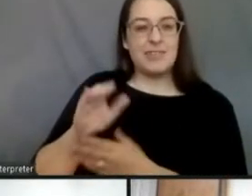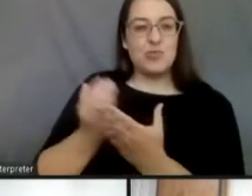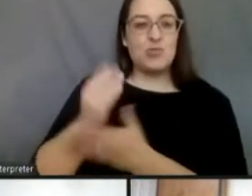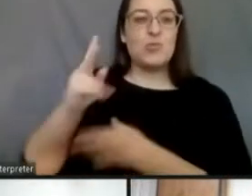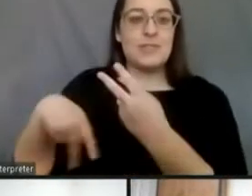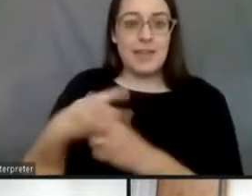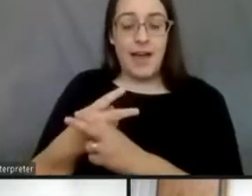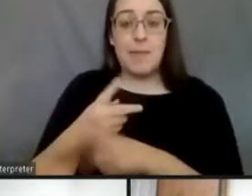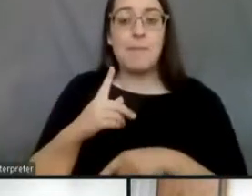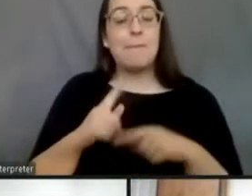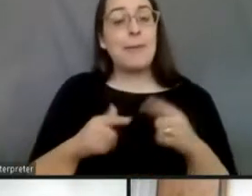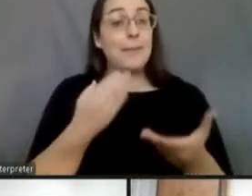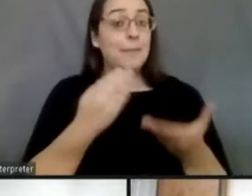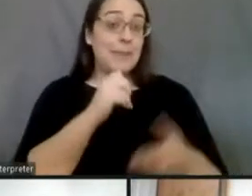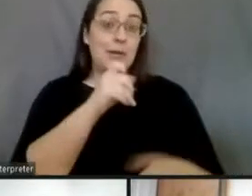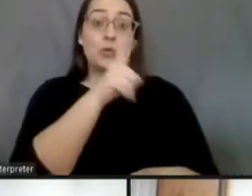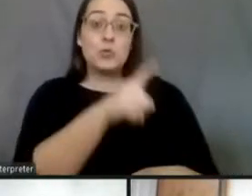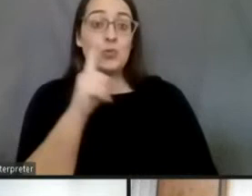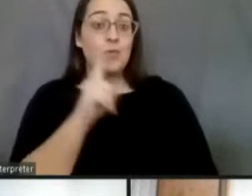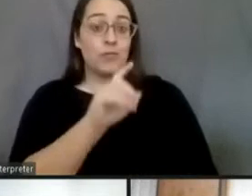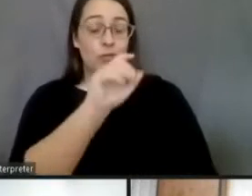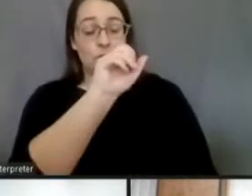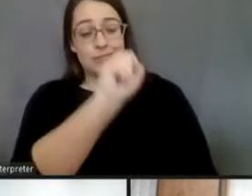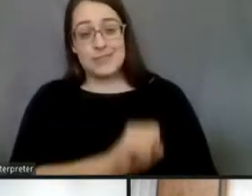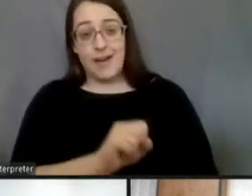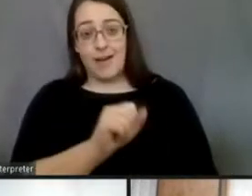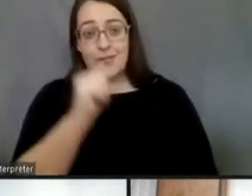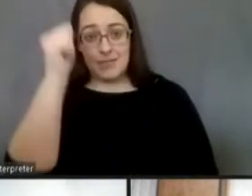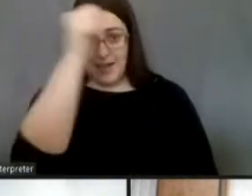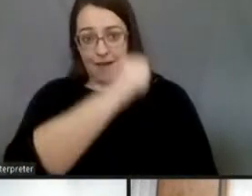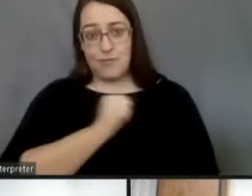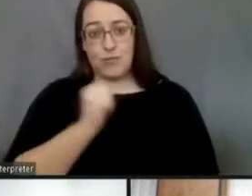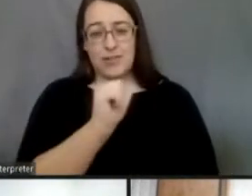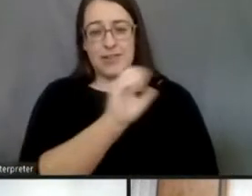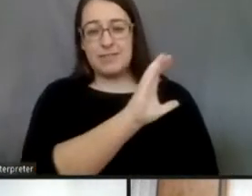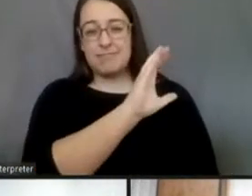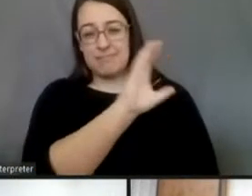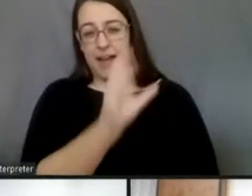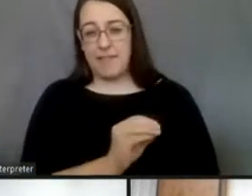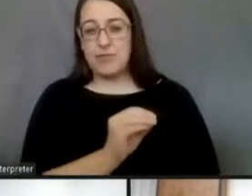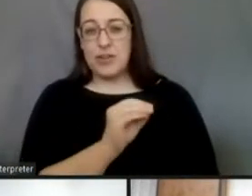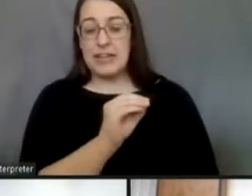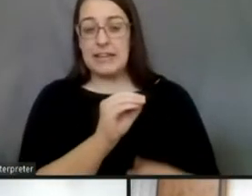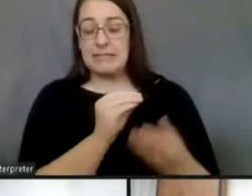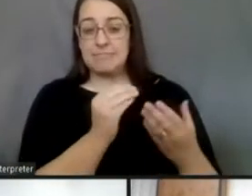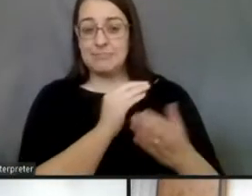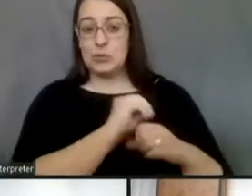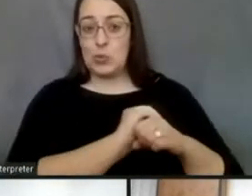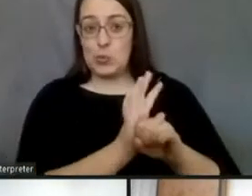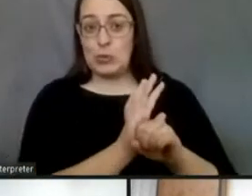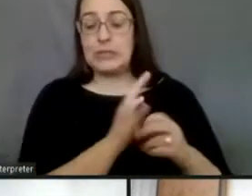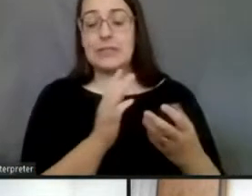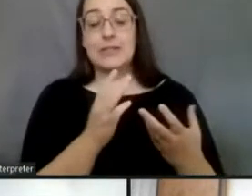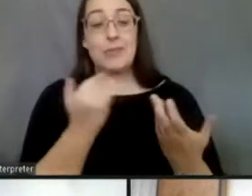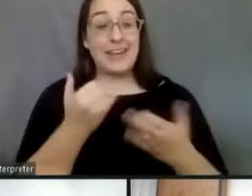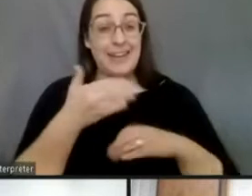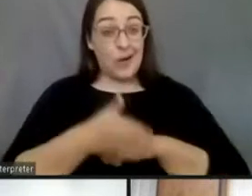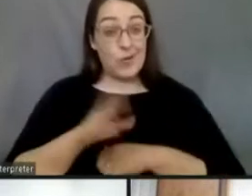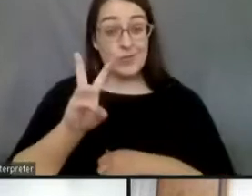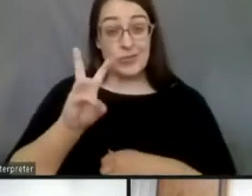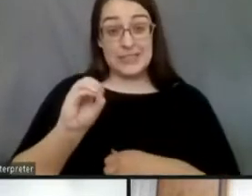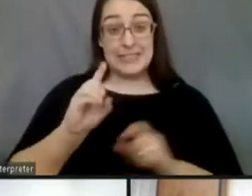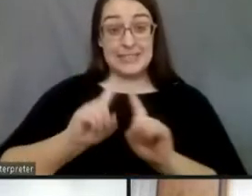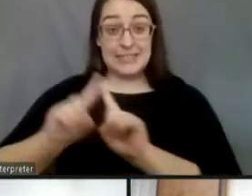that the structure of the protein on the surface has changed enough that these antibodies don't recognize it. Right now, there are over 60 variants